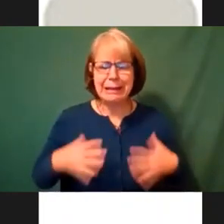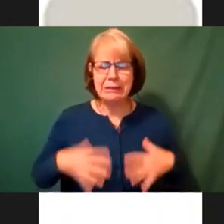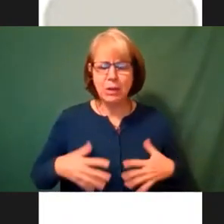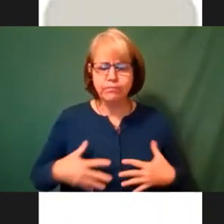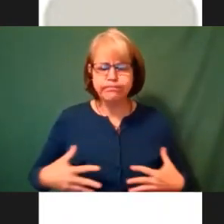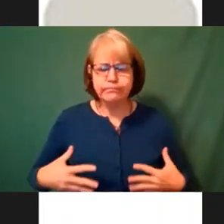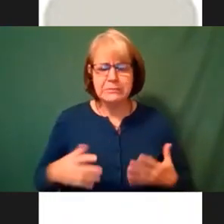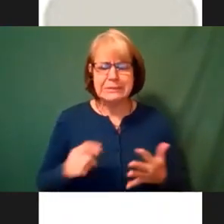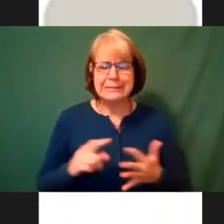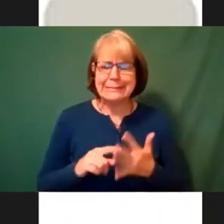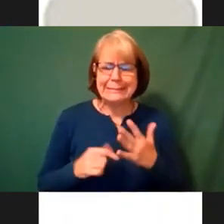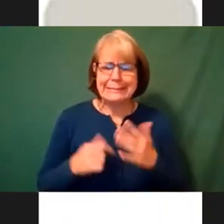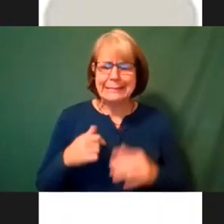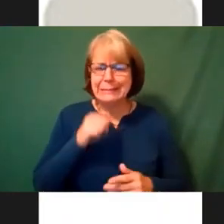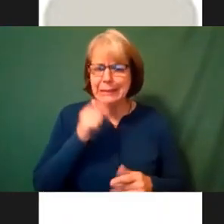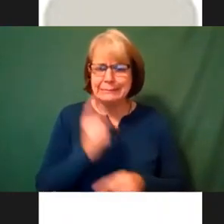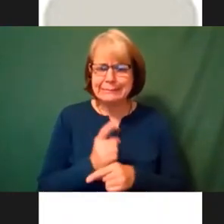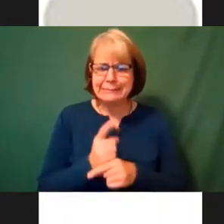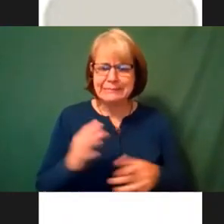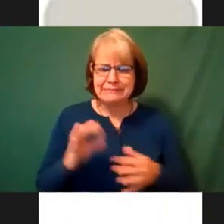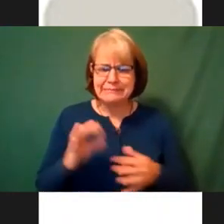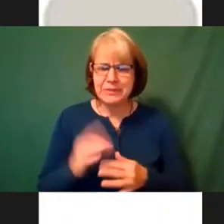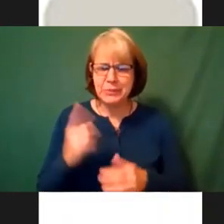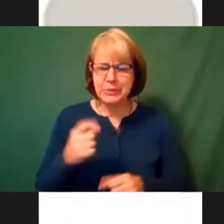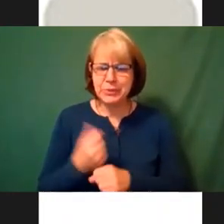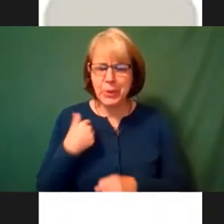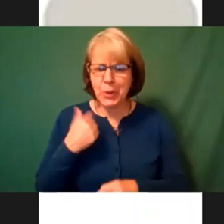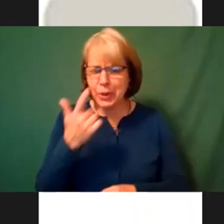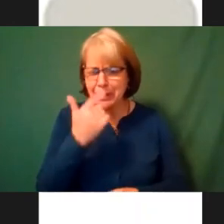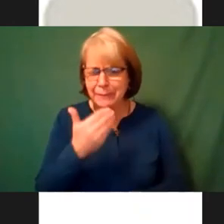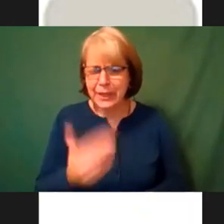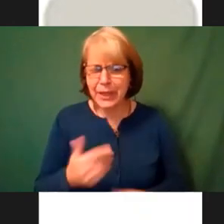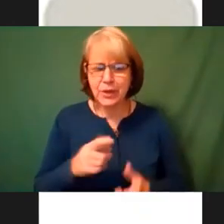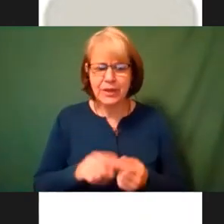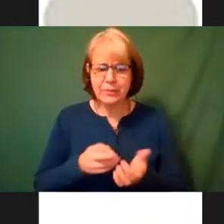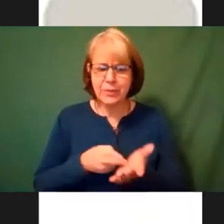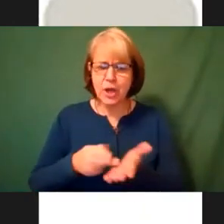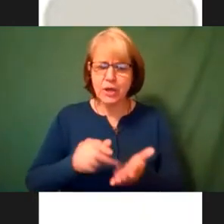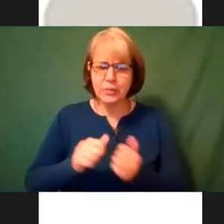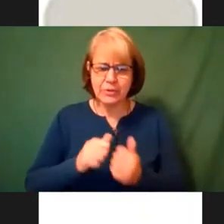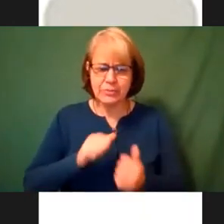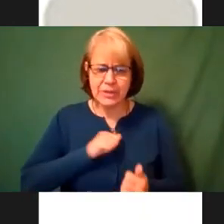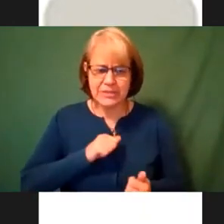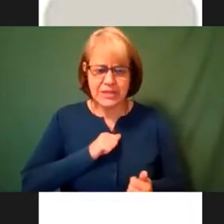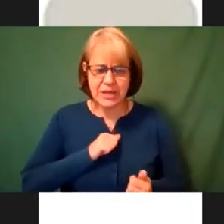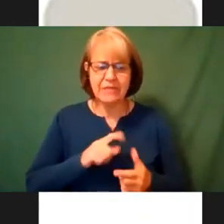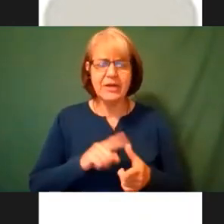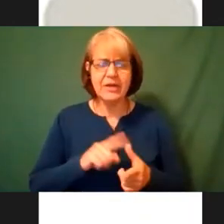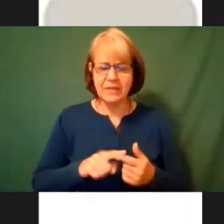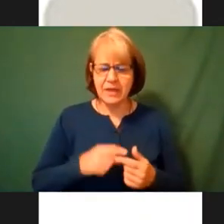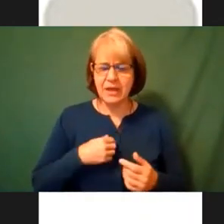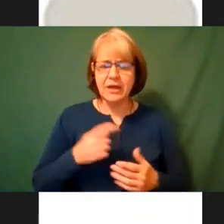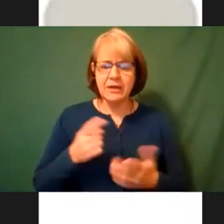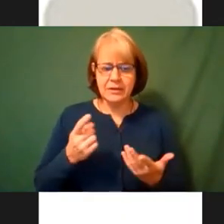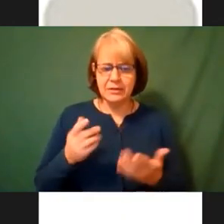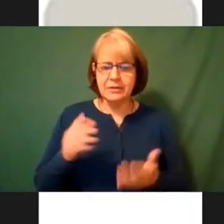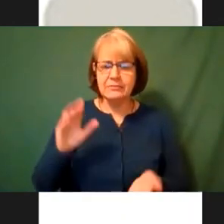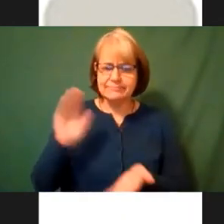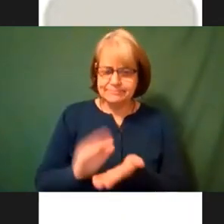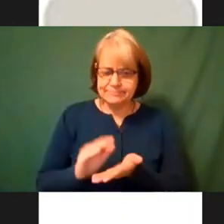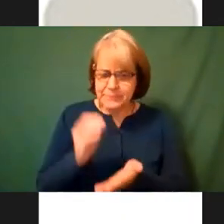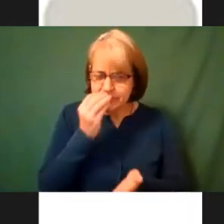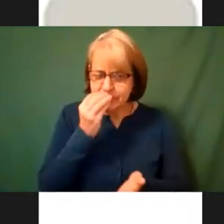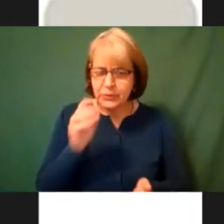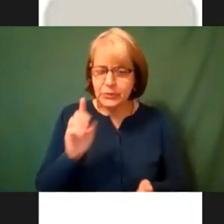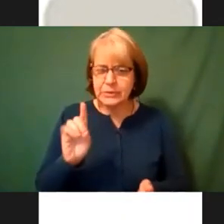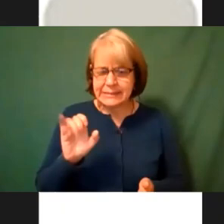the same way they did like a year ago. And then I had to get real. And then I did this diet for 3 months. I said, oh, this